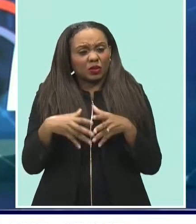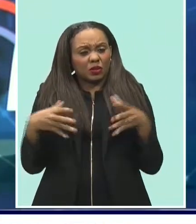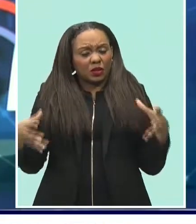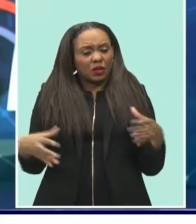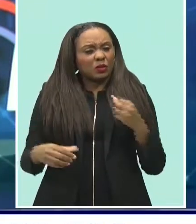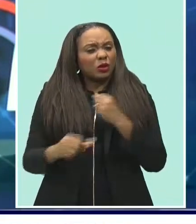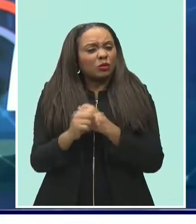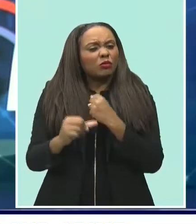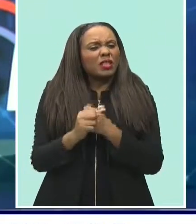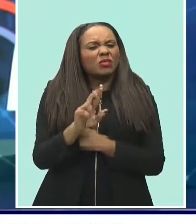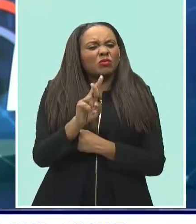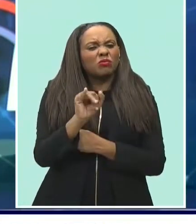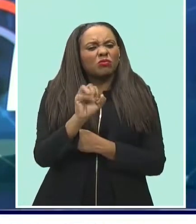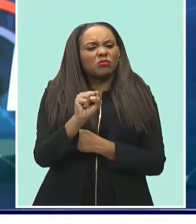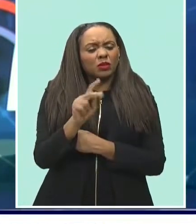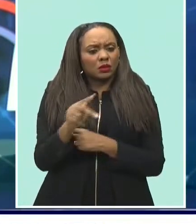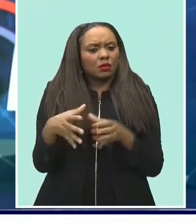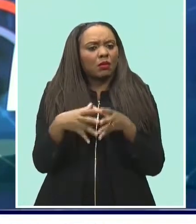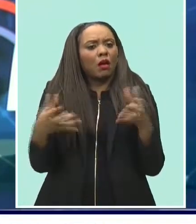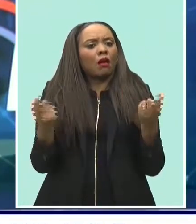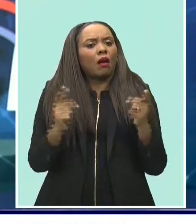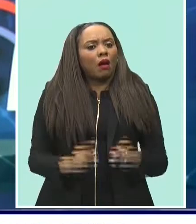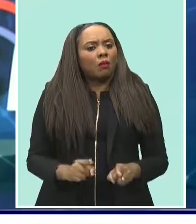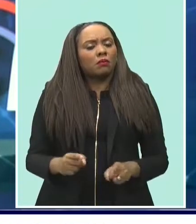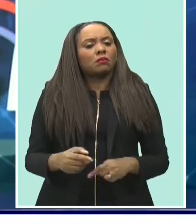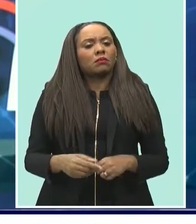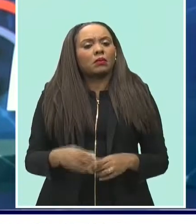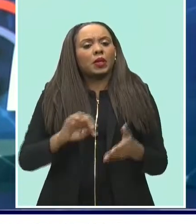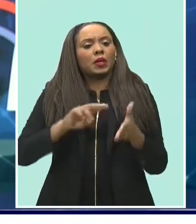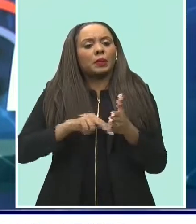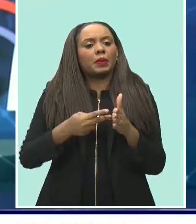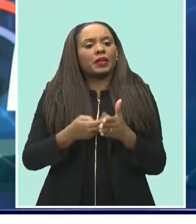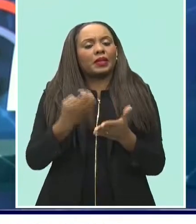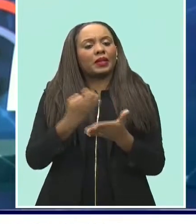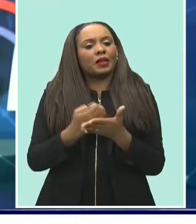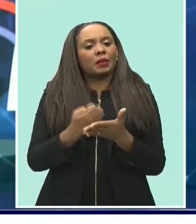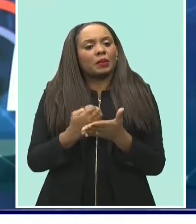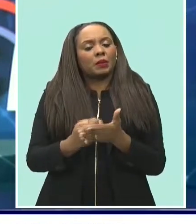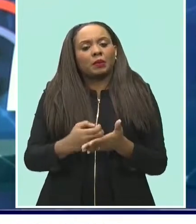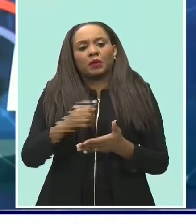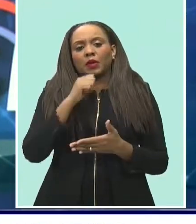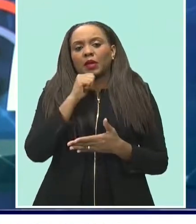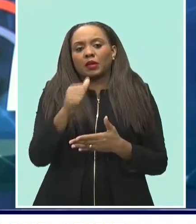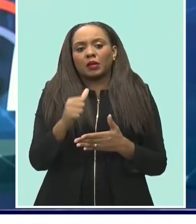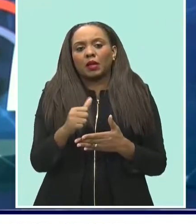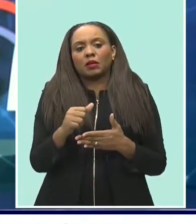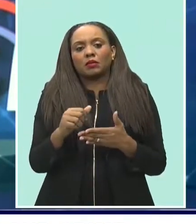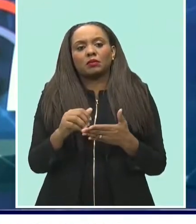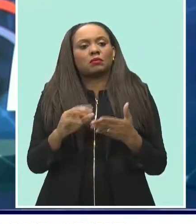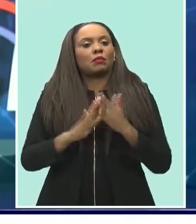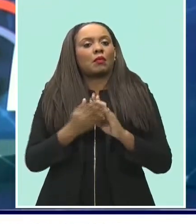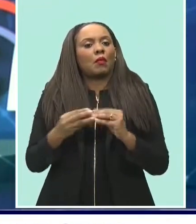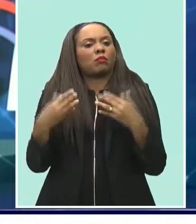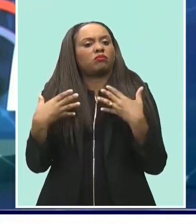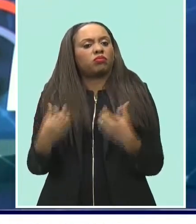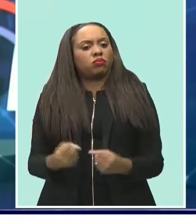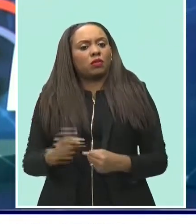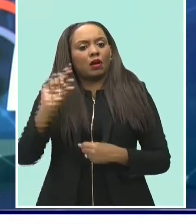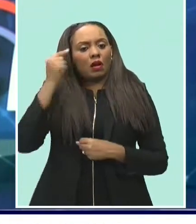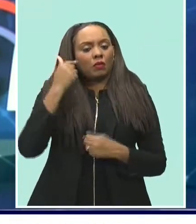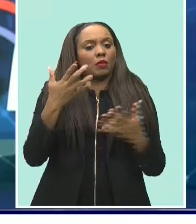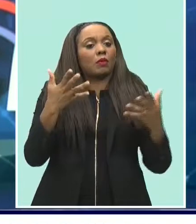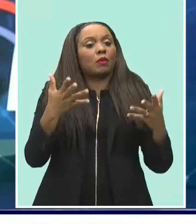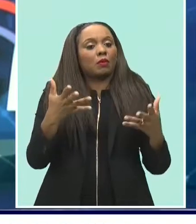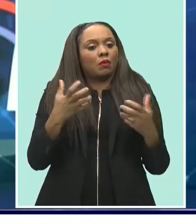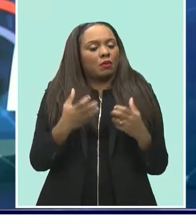risk everything that is being done to renew the economy. He says while the problem will not be turned around overnight, government will continue to